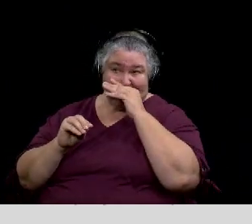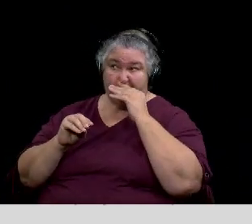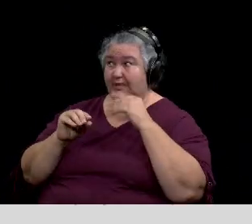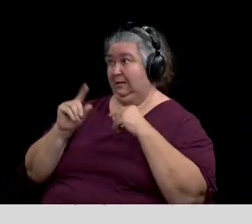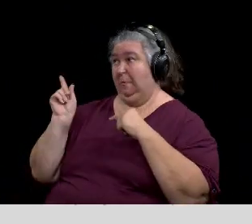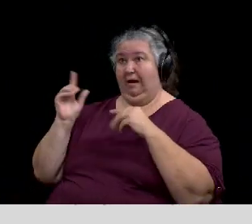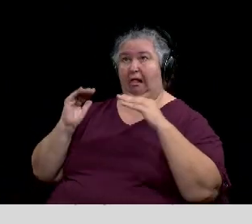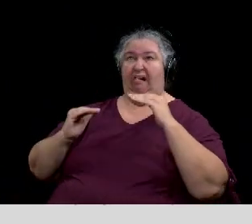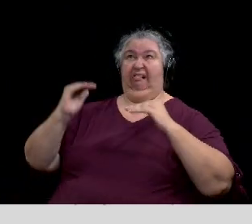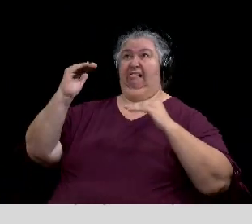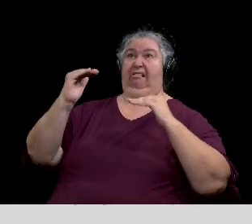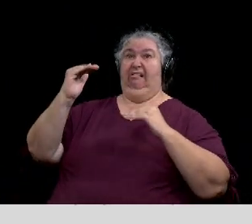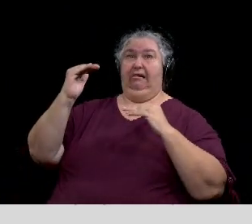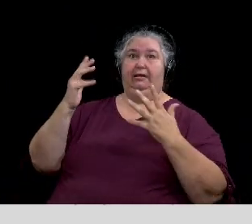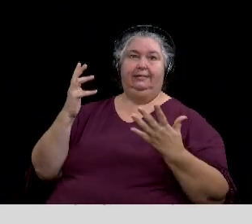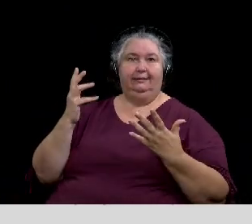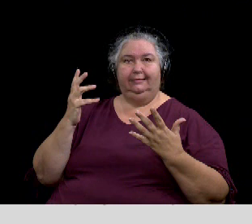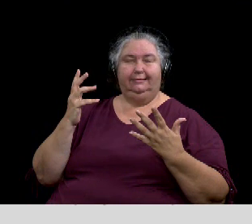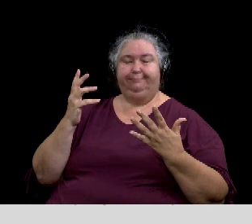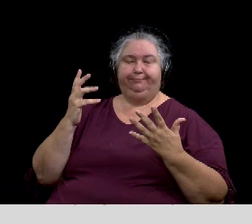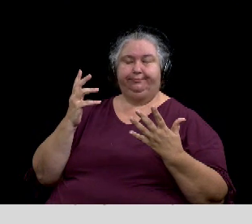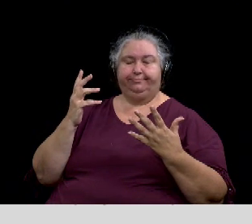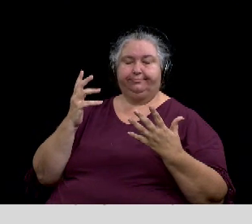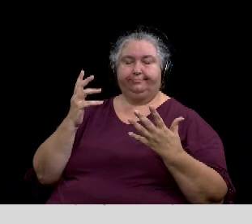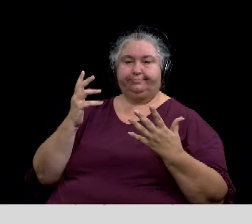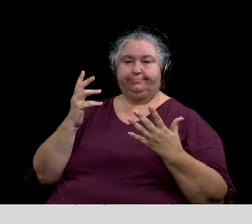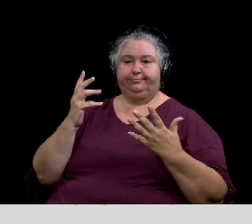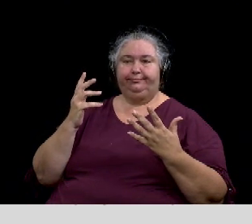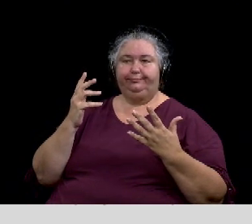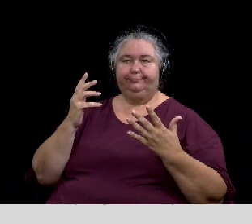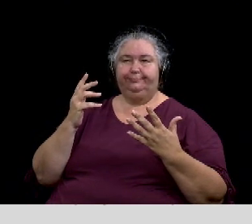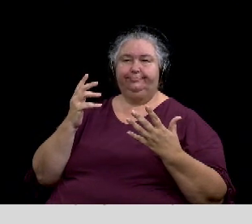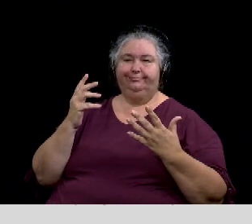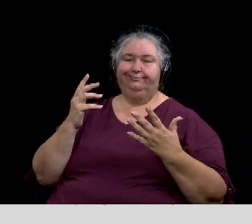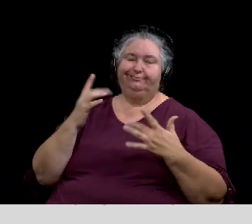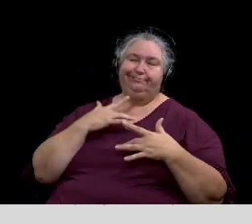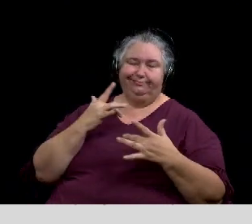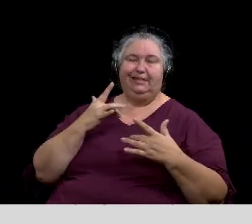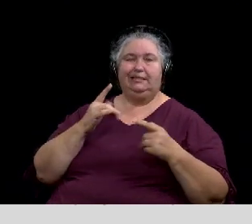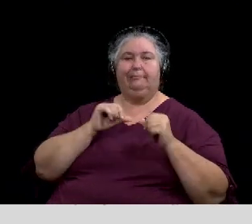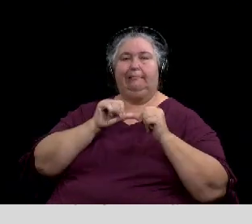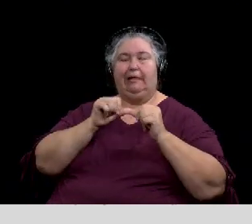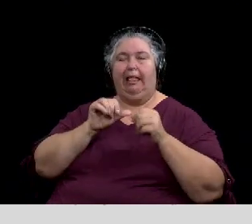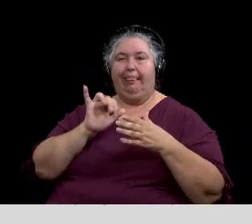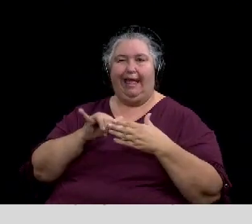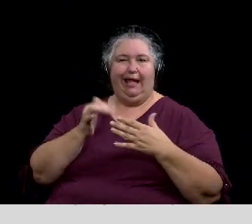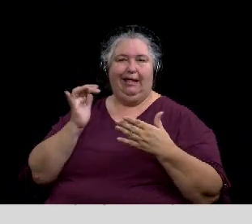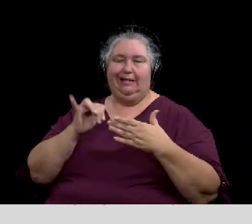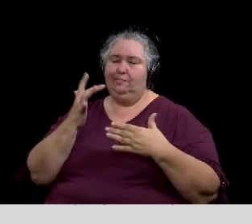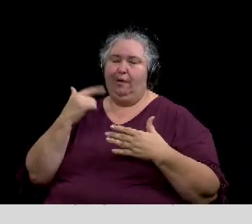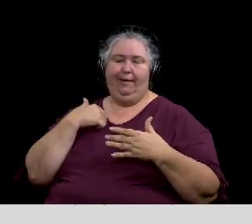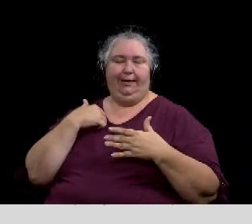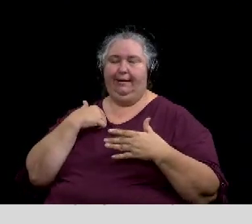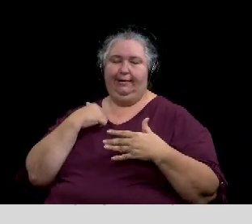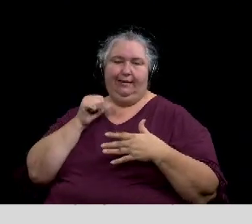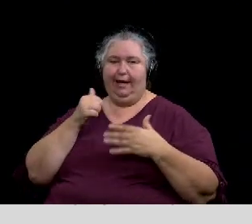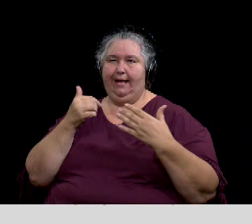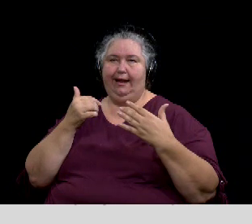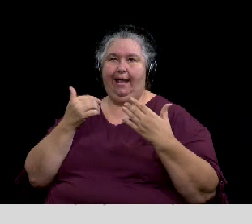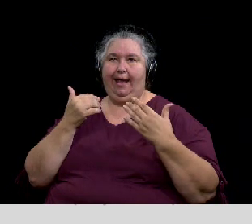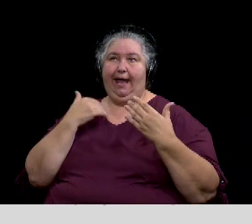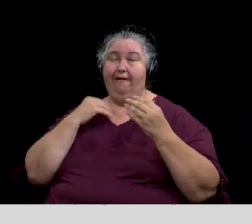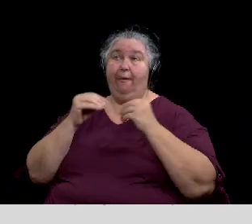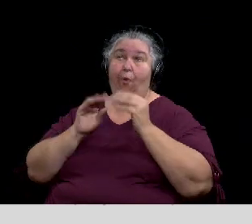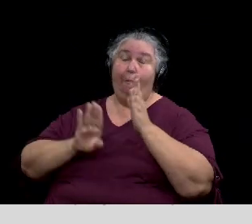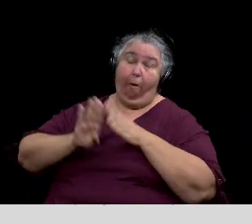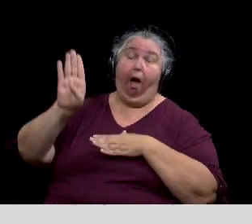this mitigation zone, which is probably why we have not had escalating